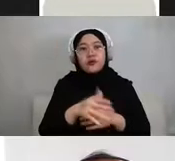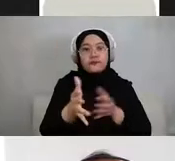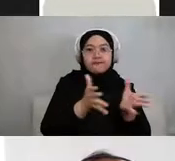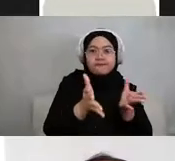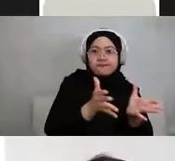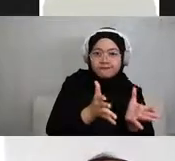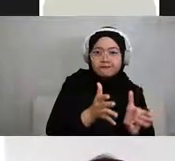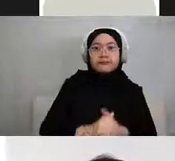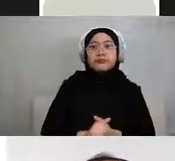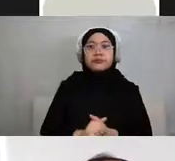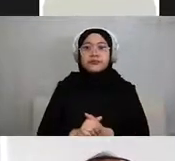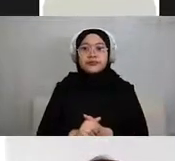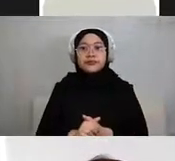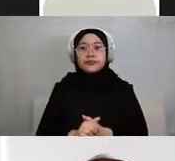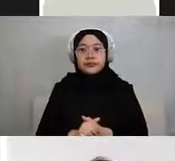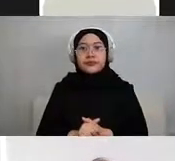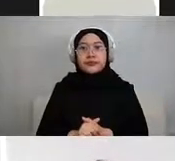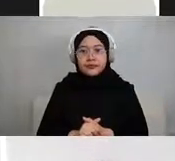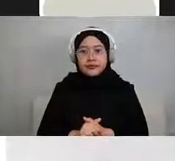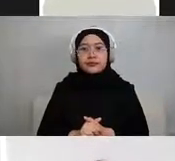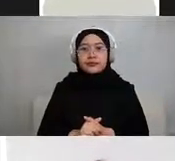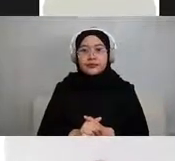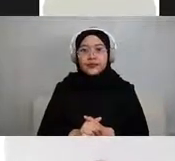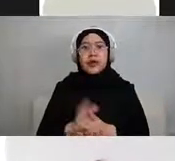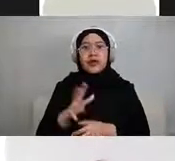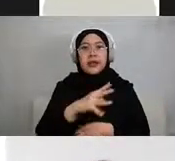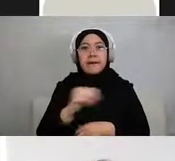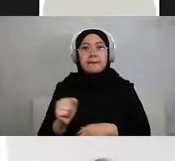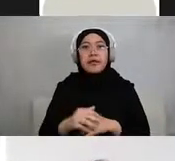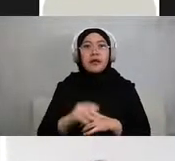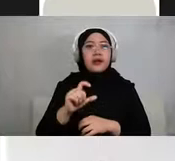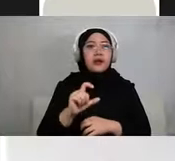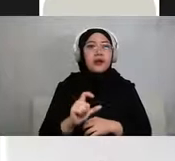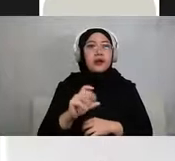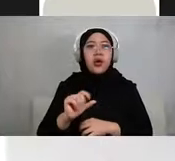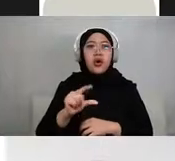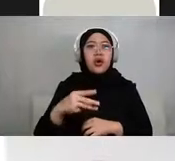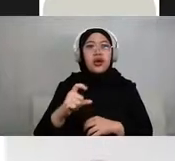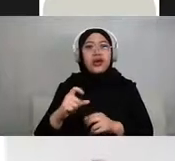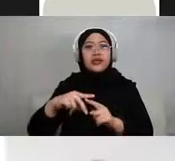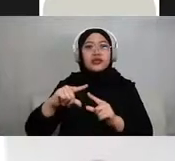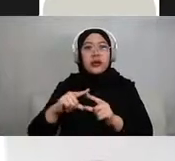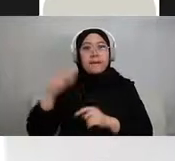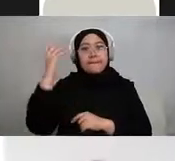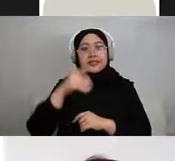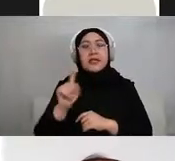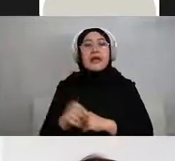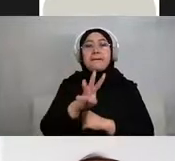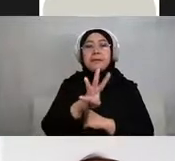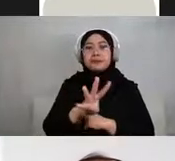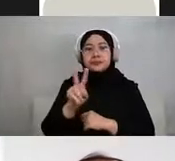buses, and we are operating at around 42 STUs, as Mr. Vijay has explained the things.